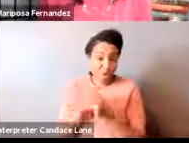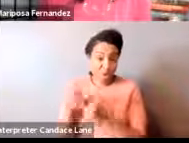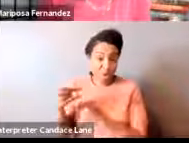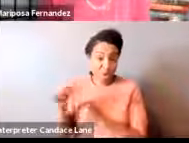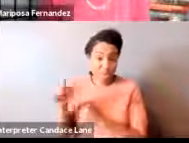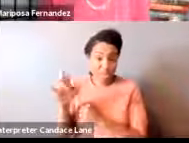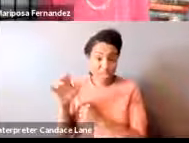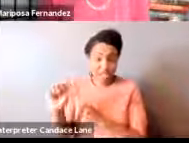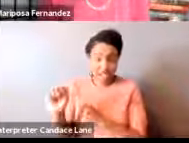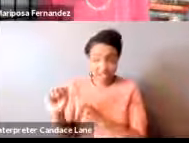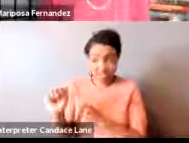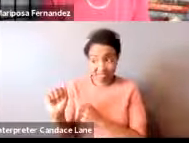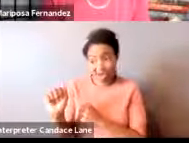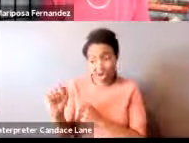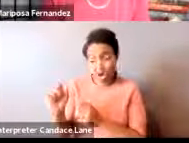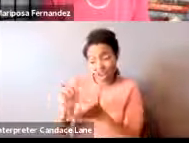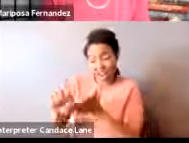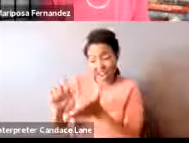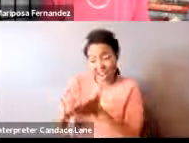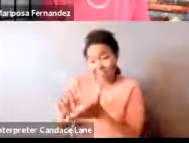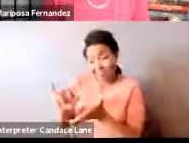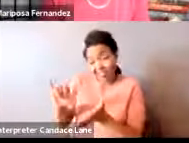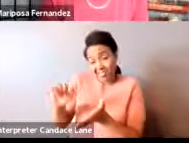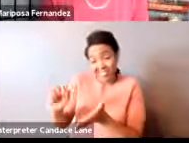What do you think, LaTasha?